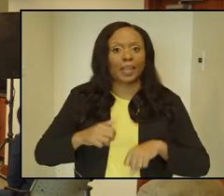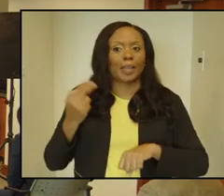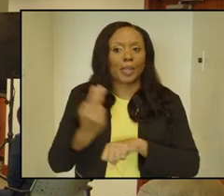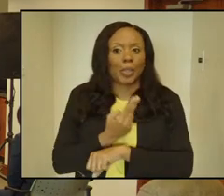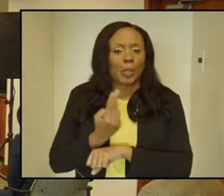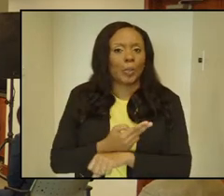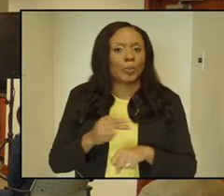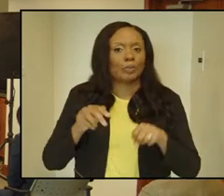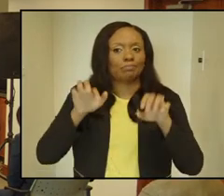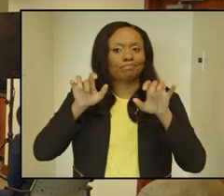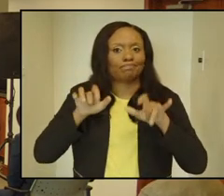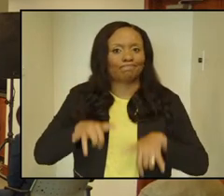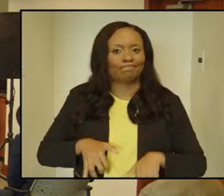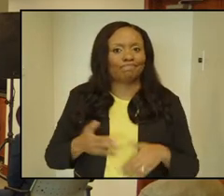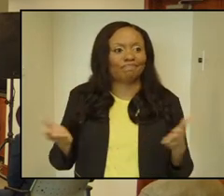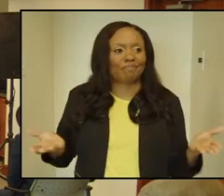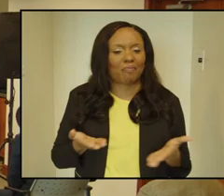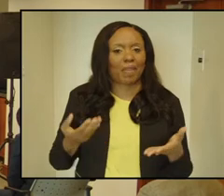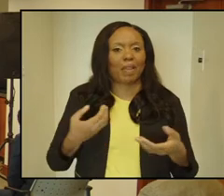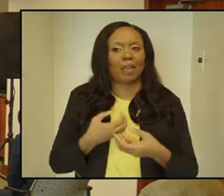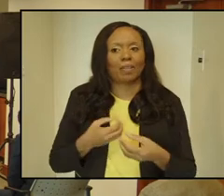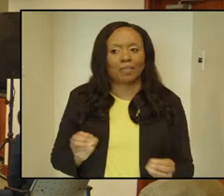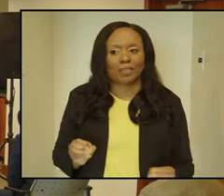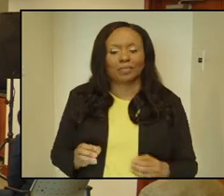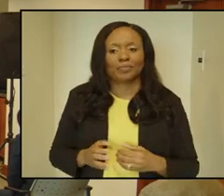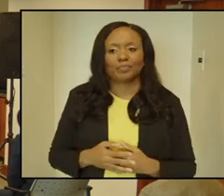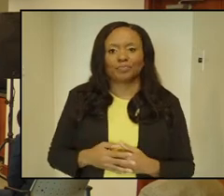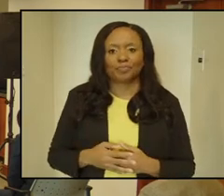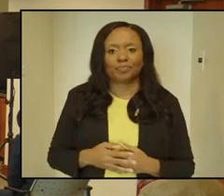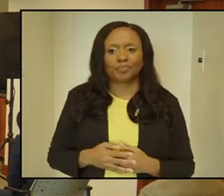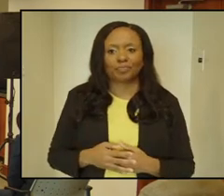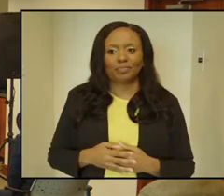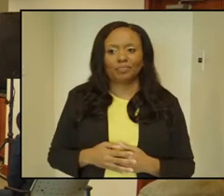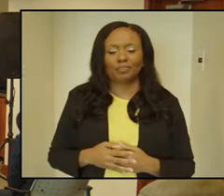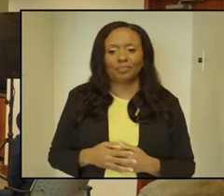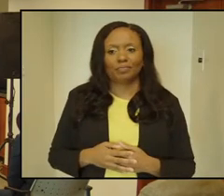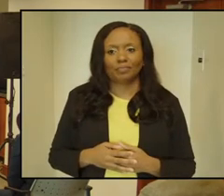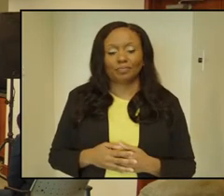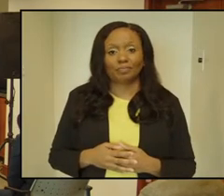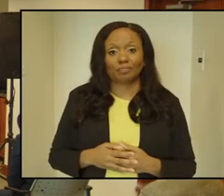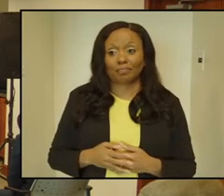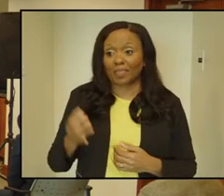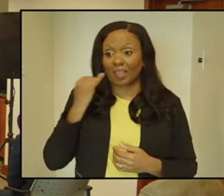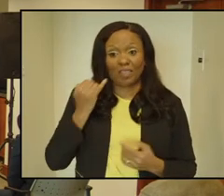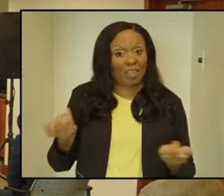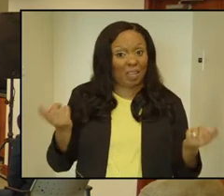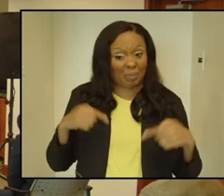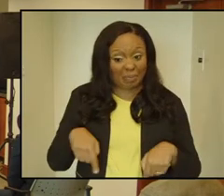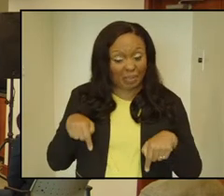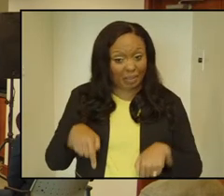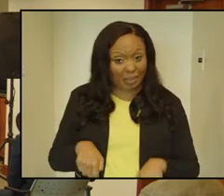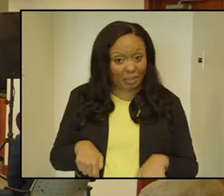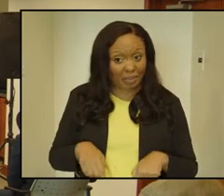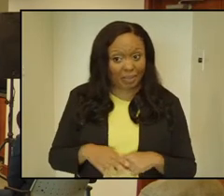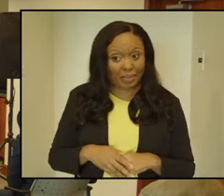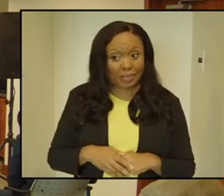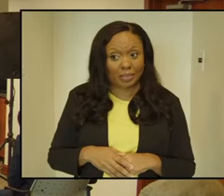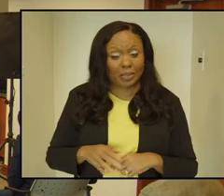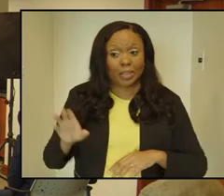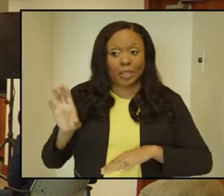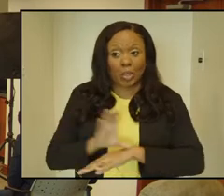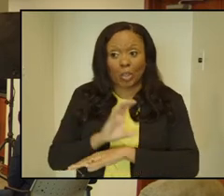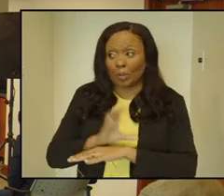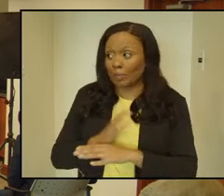from at the office itself. And the benefit of that, obviously, if you're coming to CAIPO to do it here on the computer, is